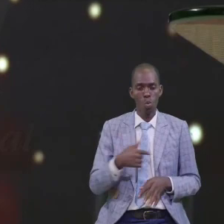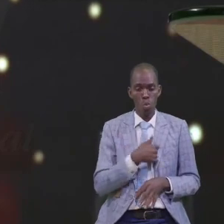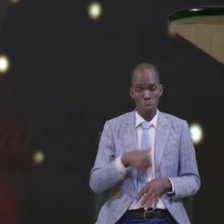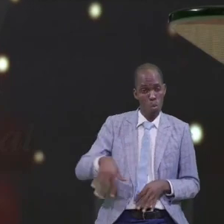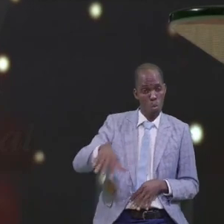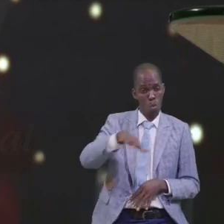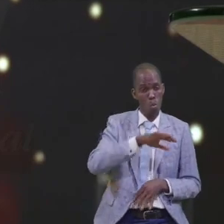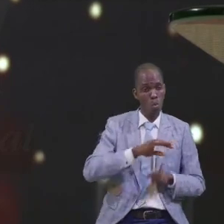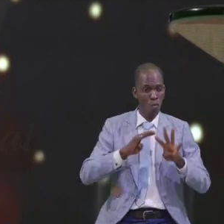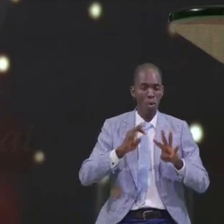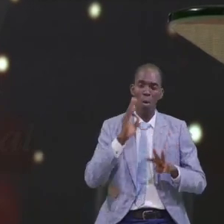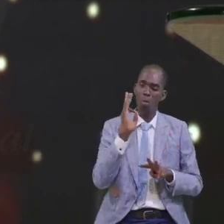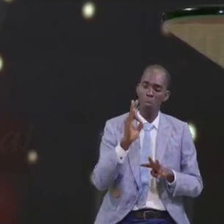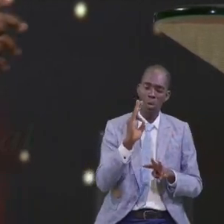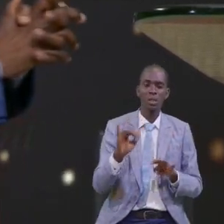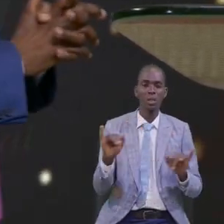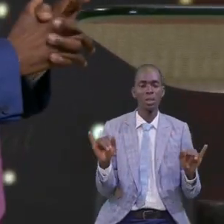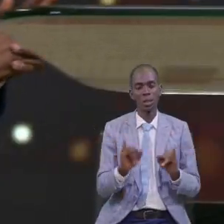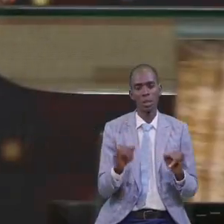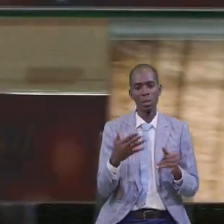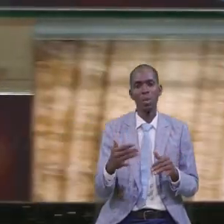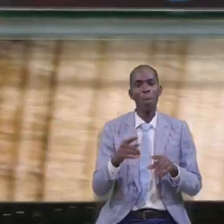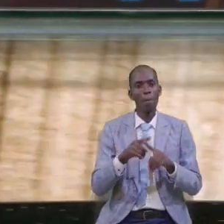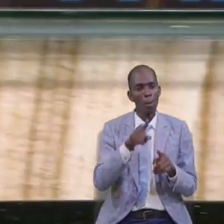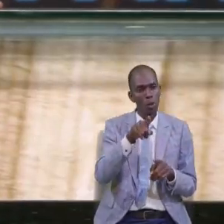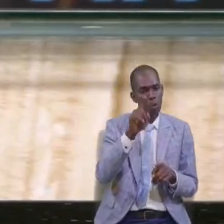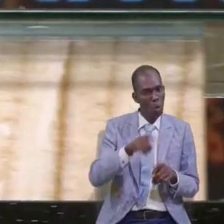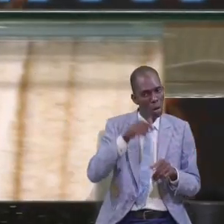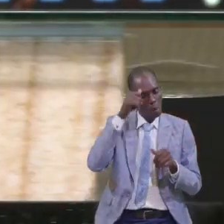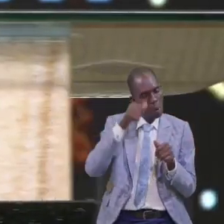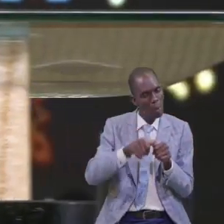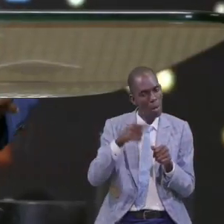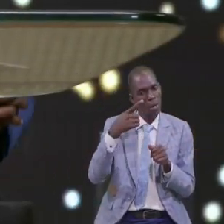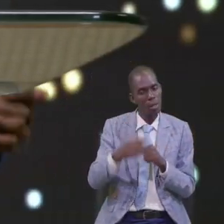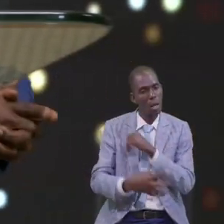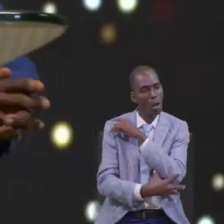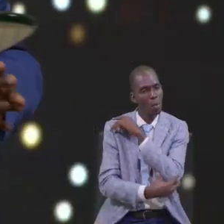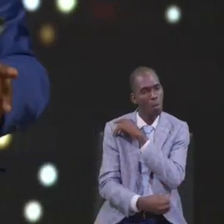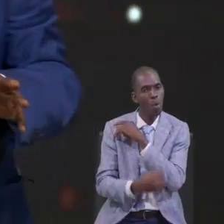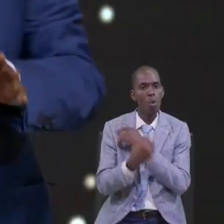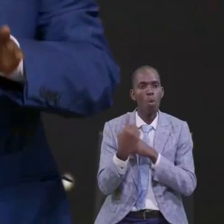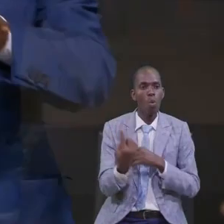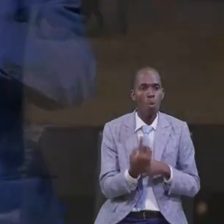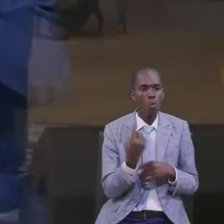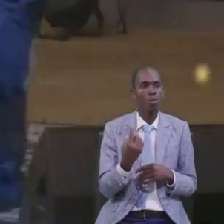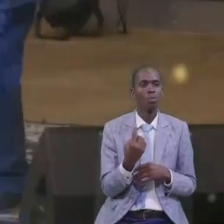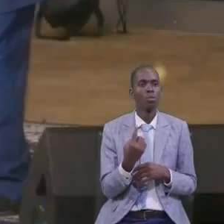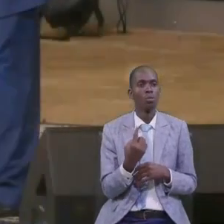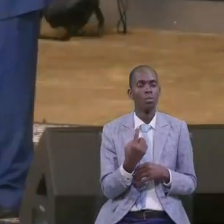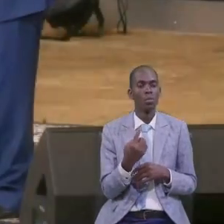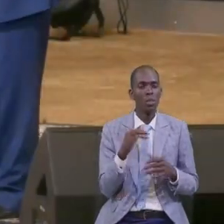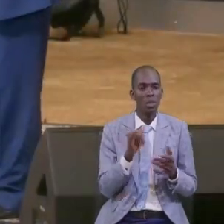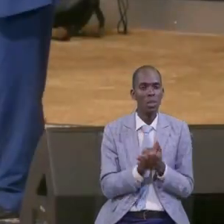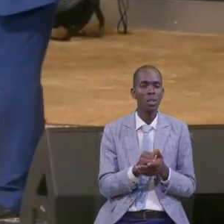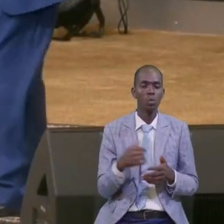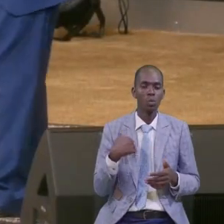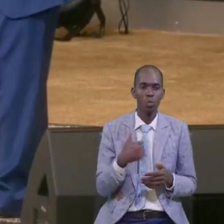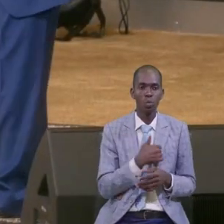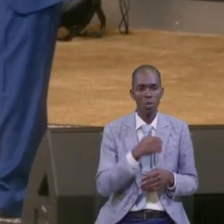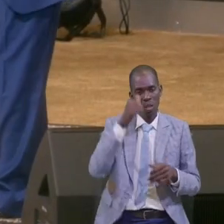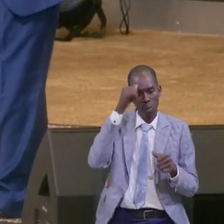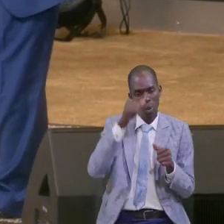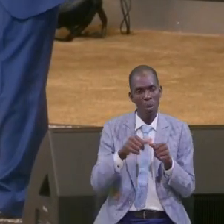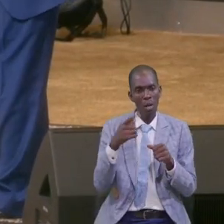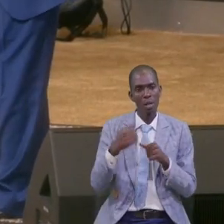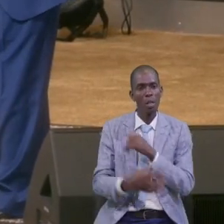but remember the poor. And so he said, only they would that we should remember the